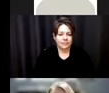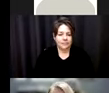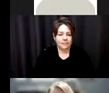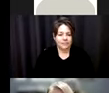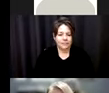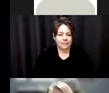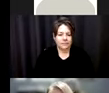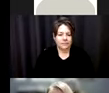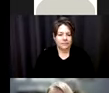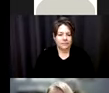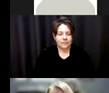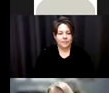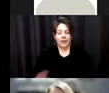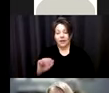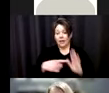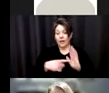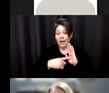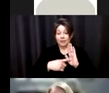The exhibition at